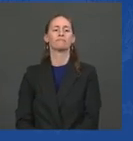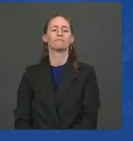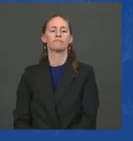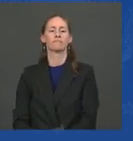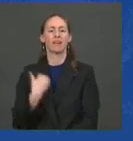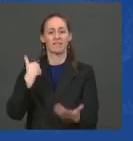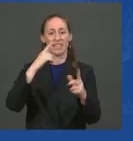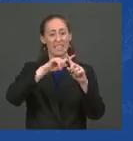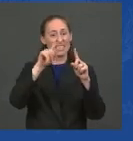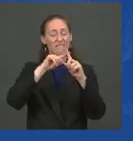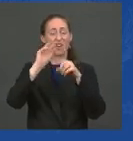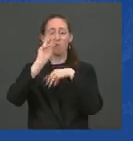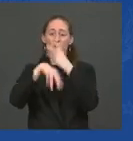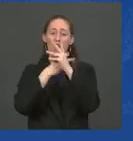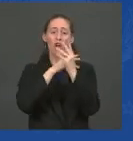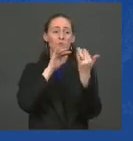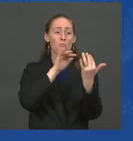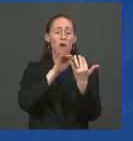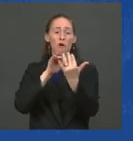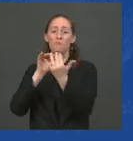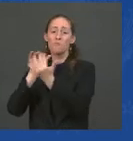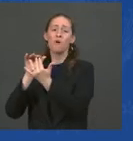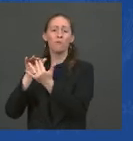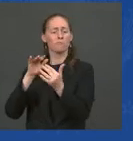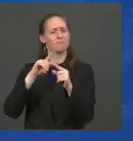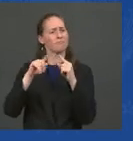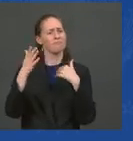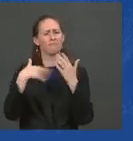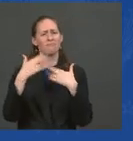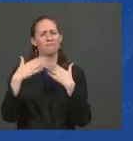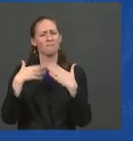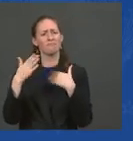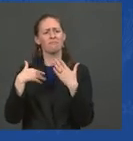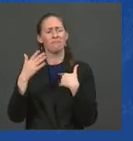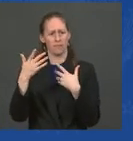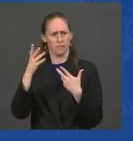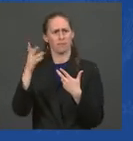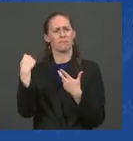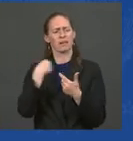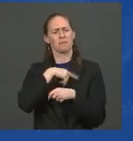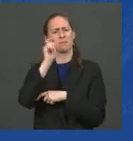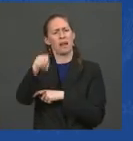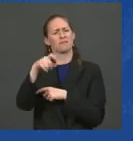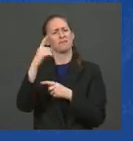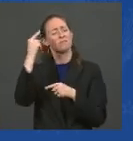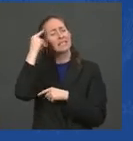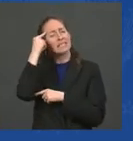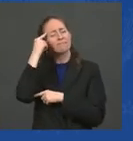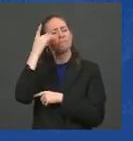destroying ourselves, but to actively build a better future.